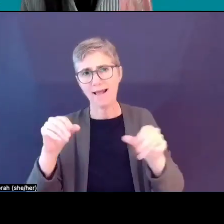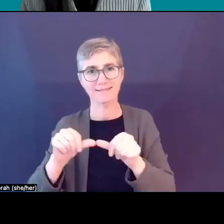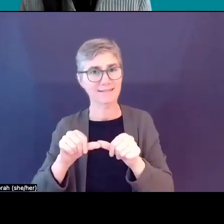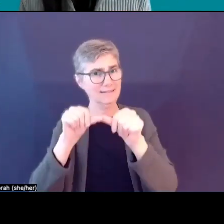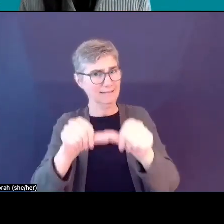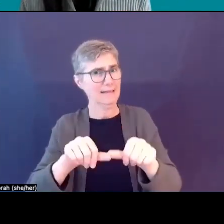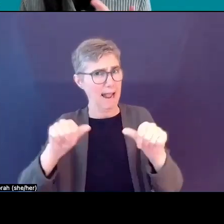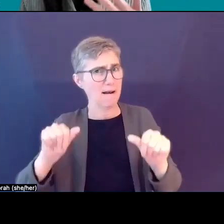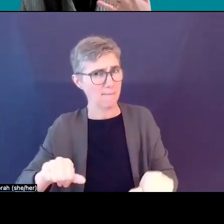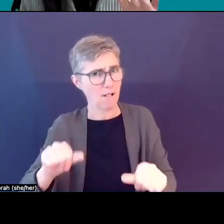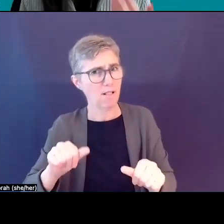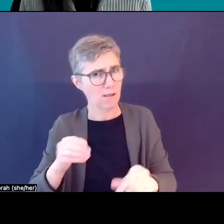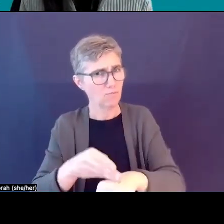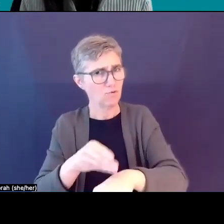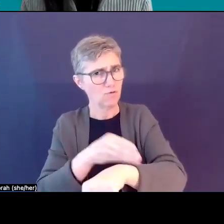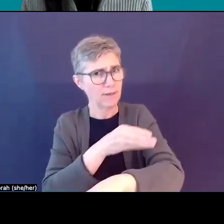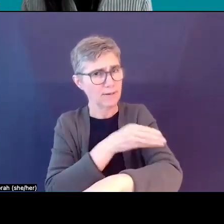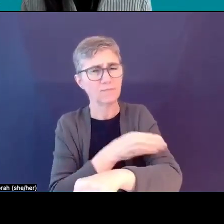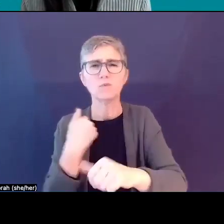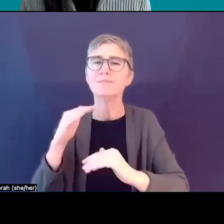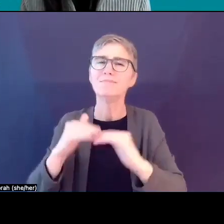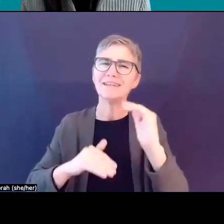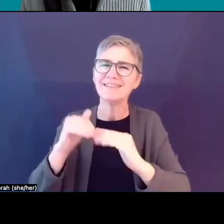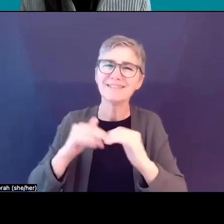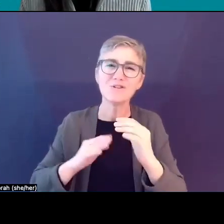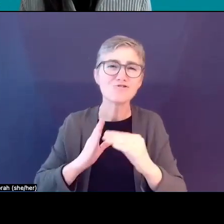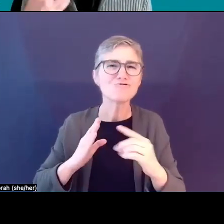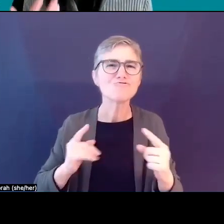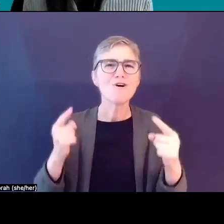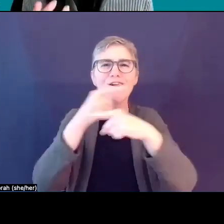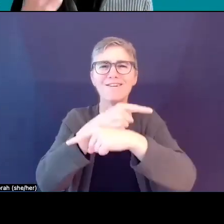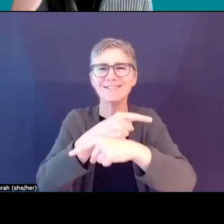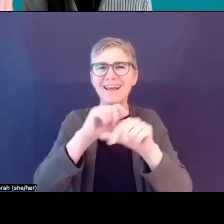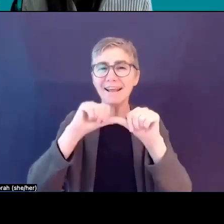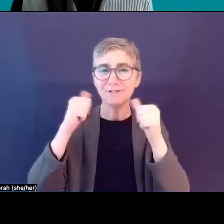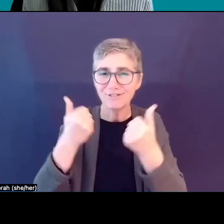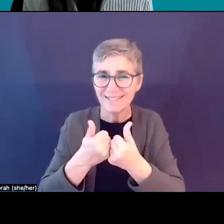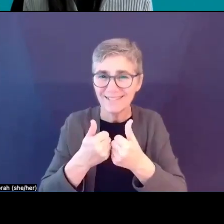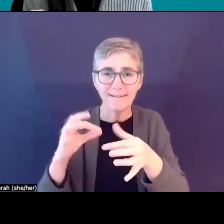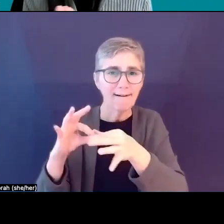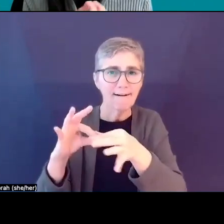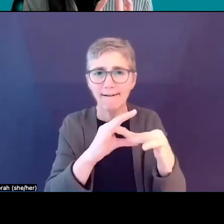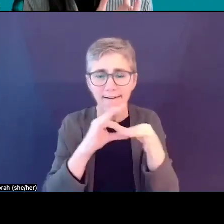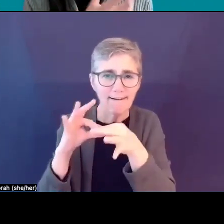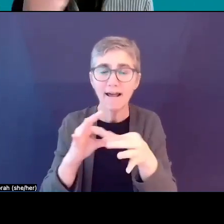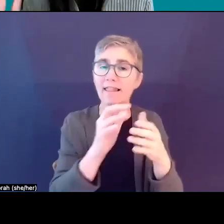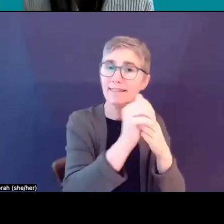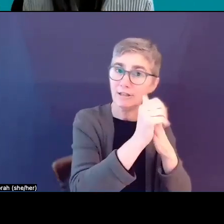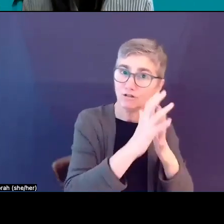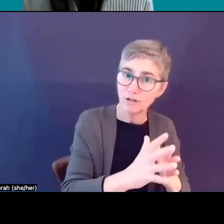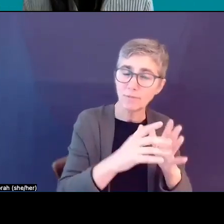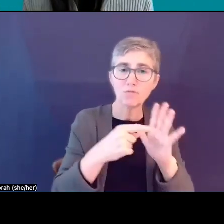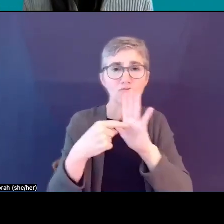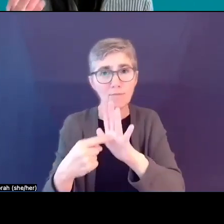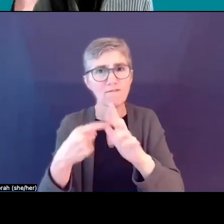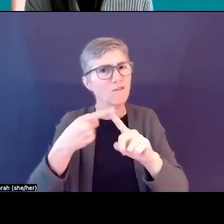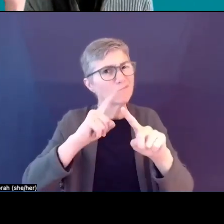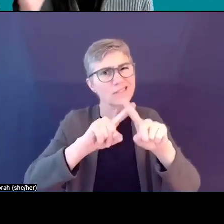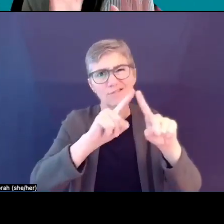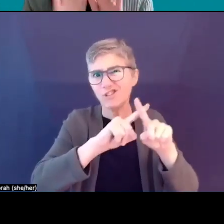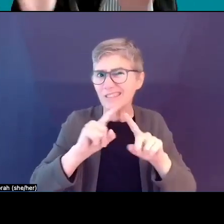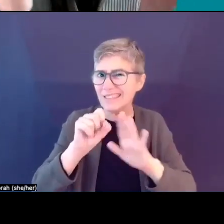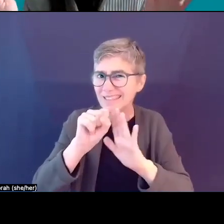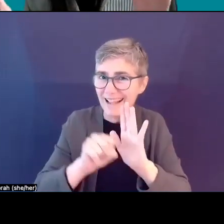a cross-agency coalition that includes leadership, representatives from the different state agencies